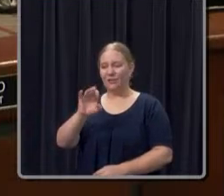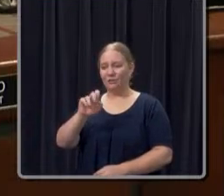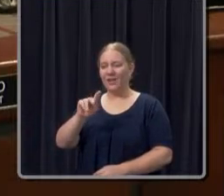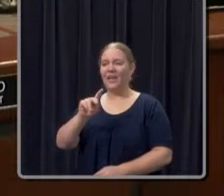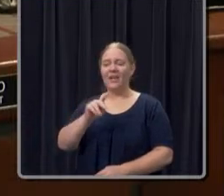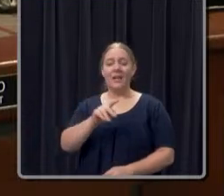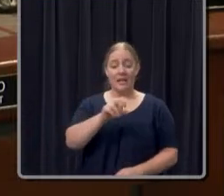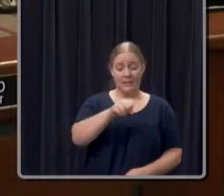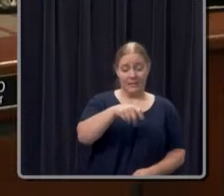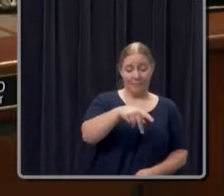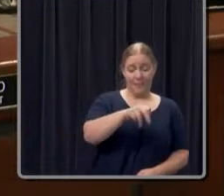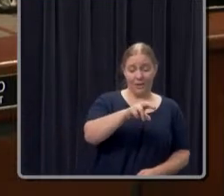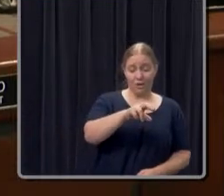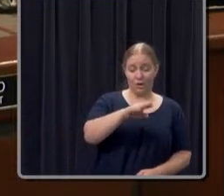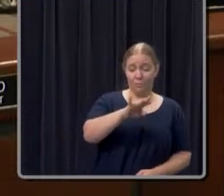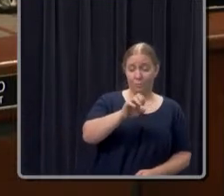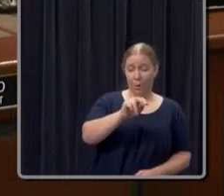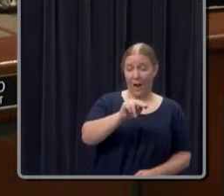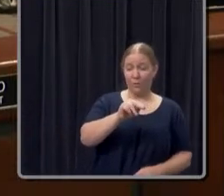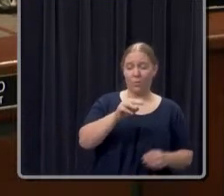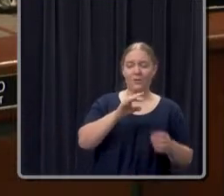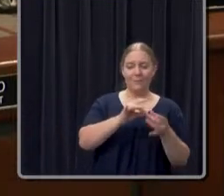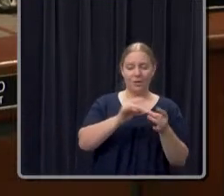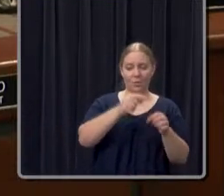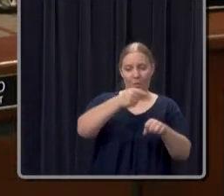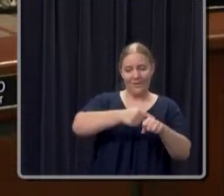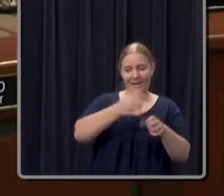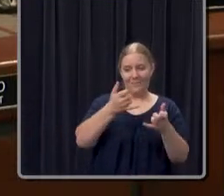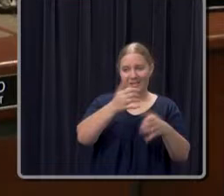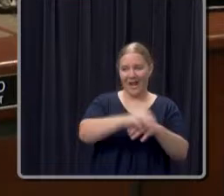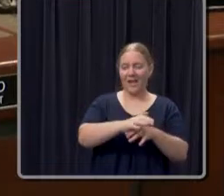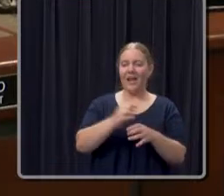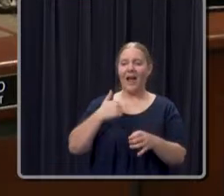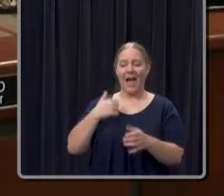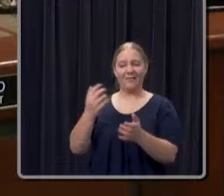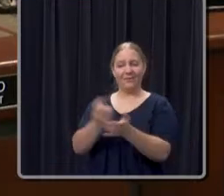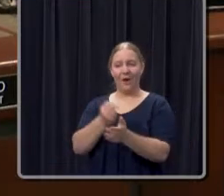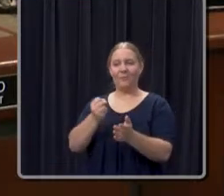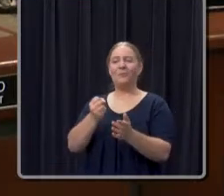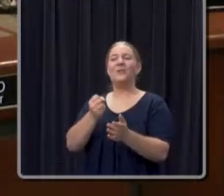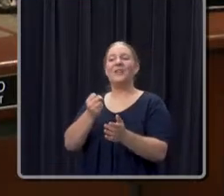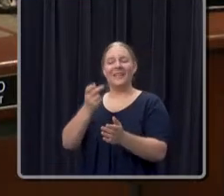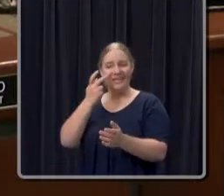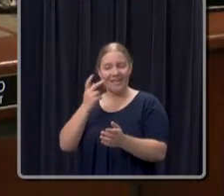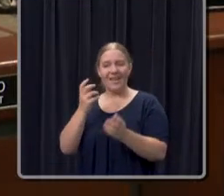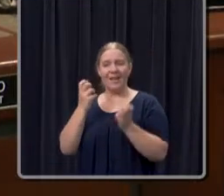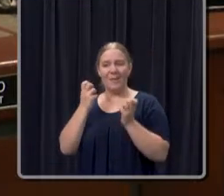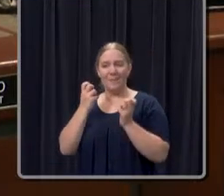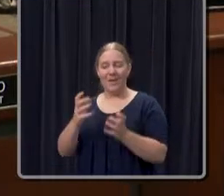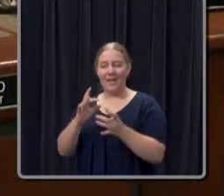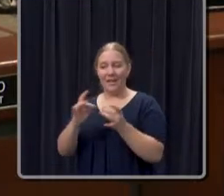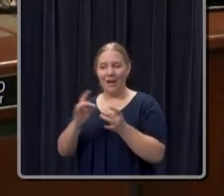was already mentioned once tonight. I had an opportunity to see the entire Commons at Olathe North filled with 4th and 5th graders taking